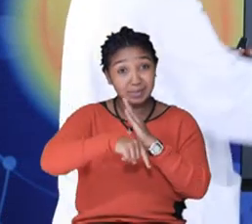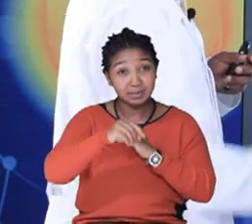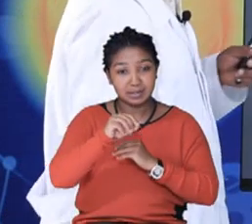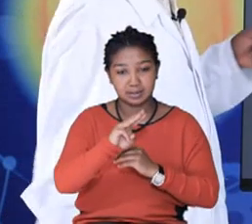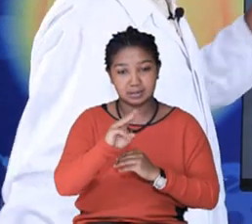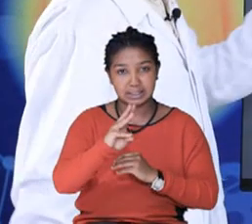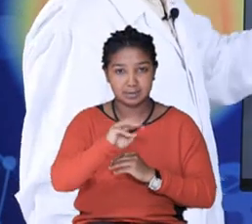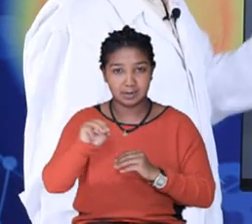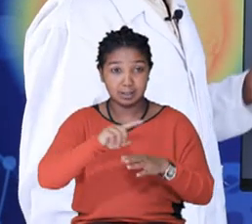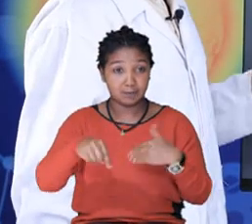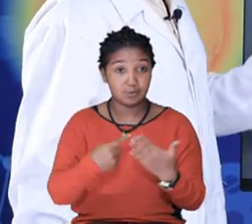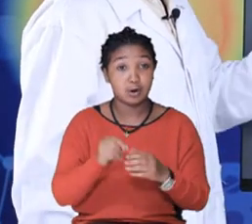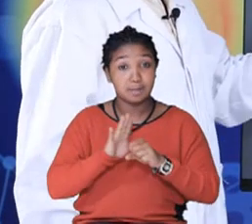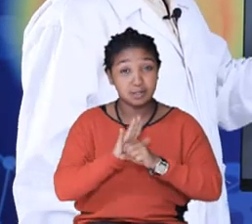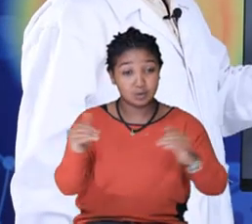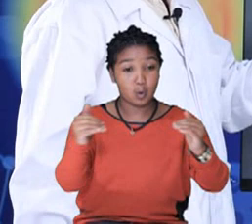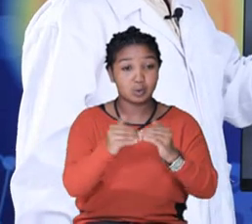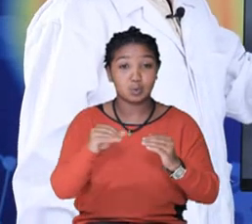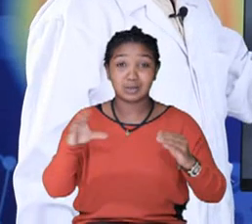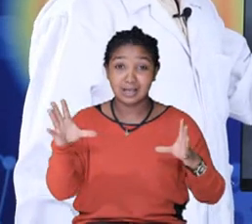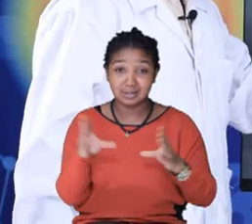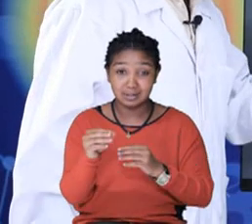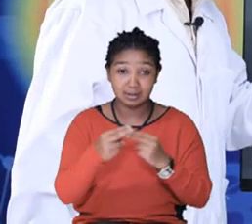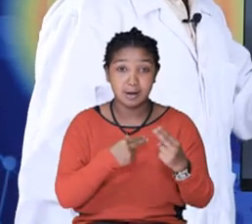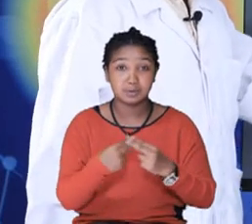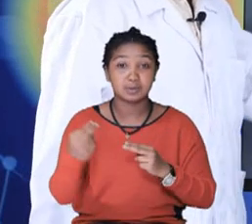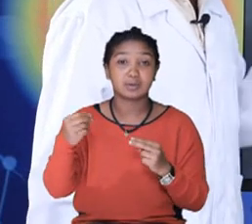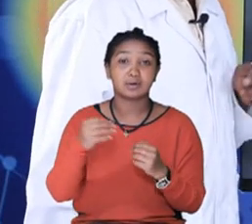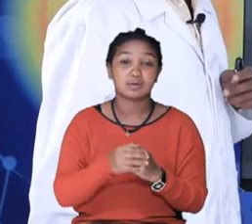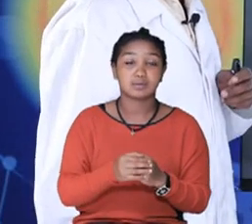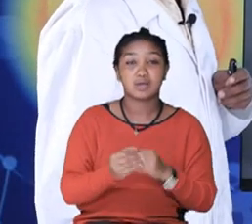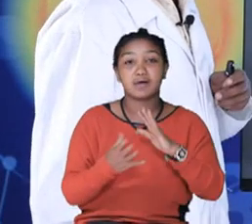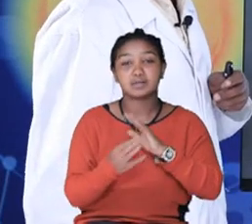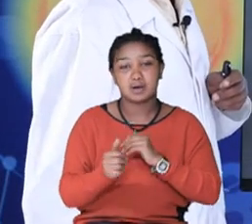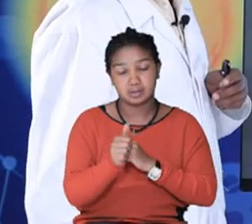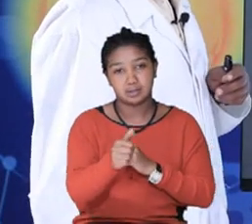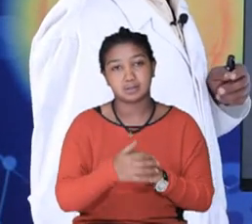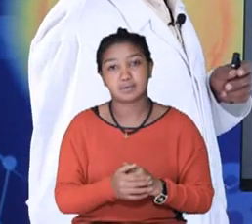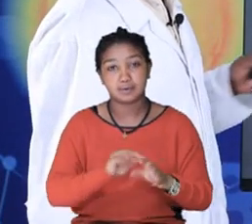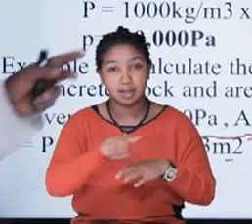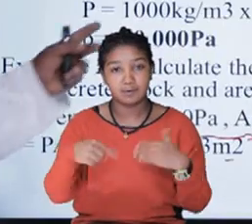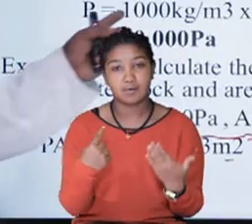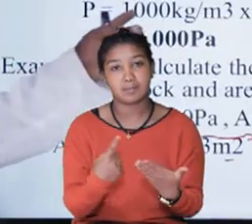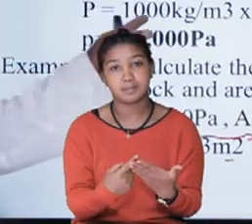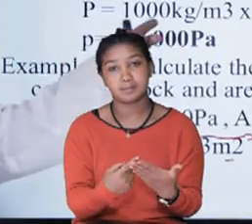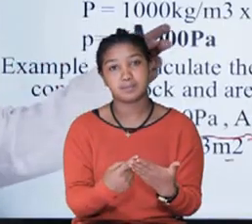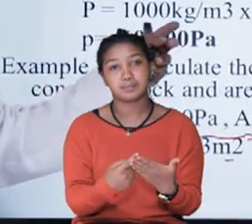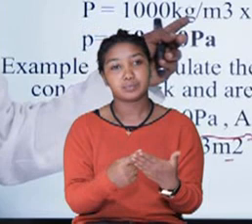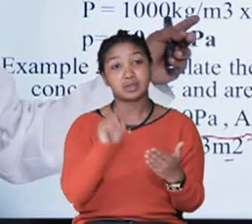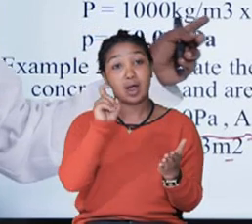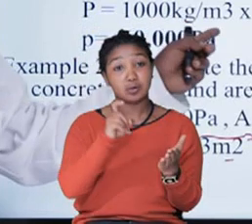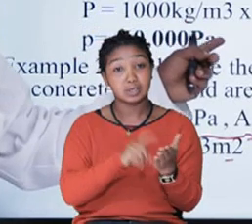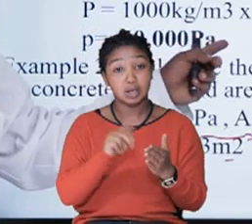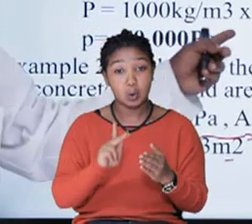6 meters. Therefore, pressure is equals to density times depth times gravitational acceleration. Therefore,